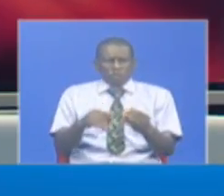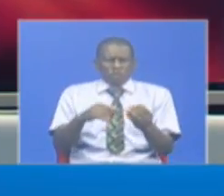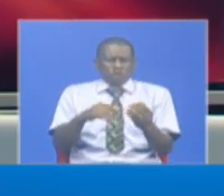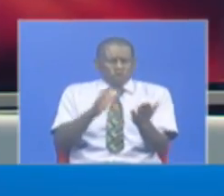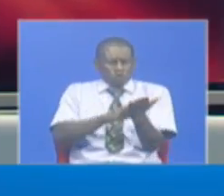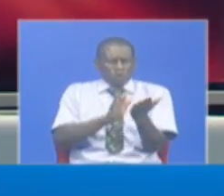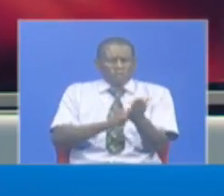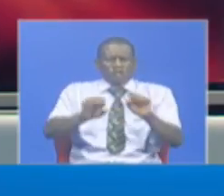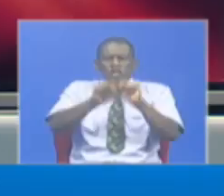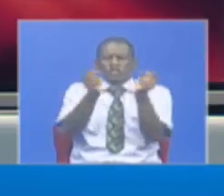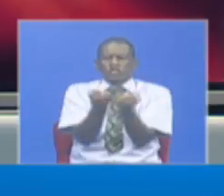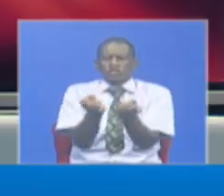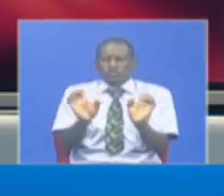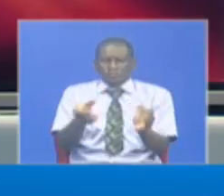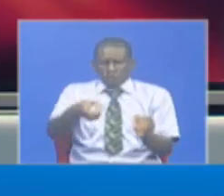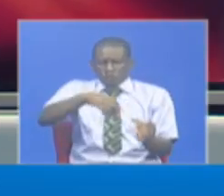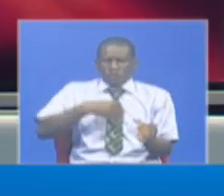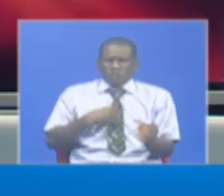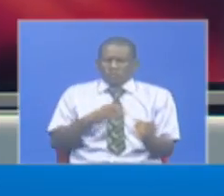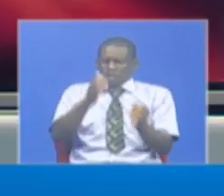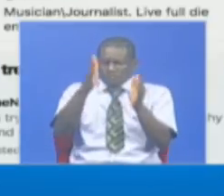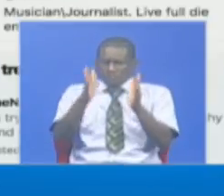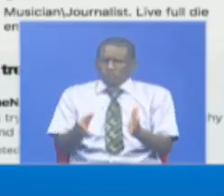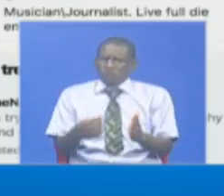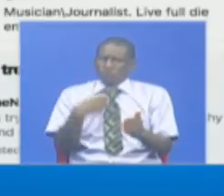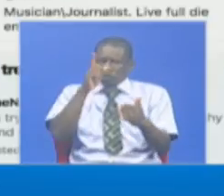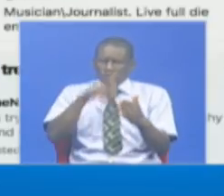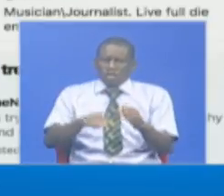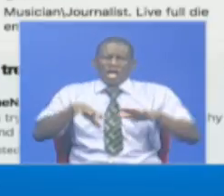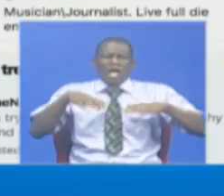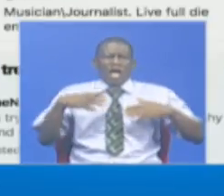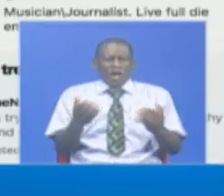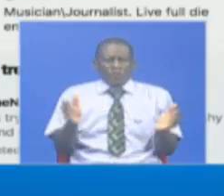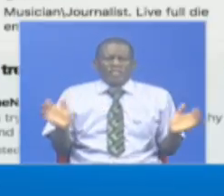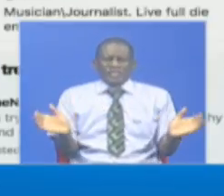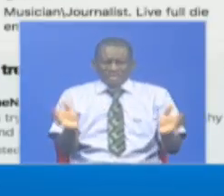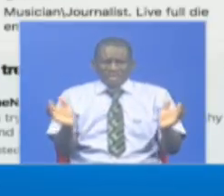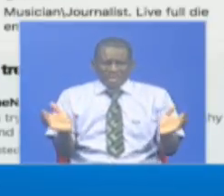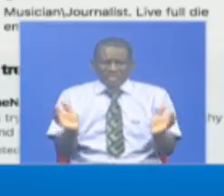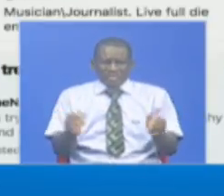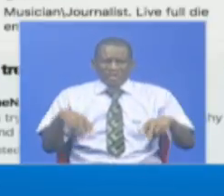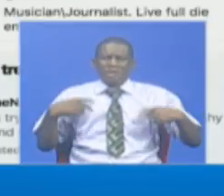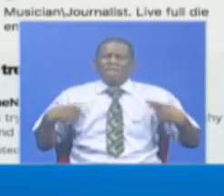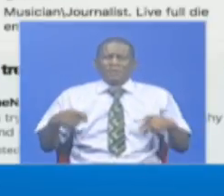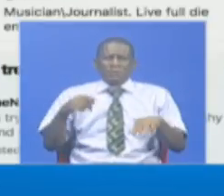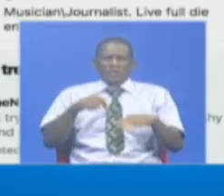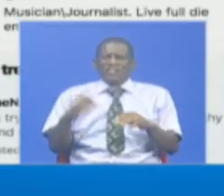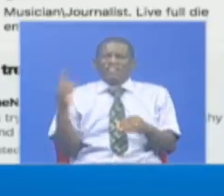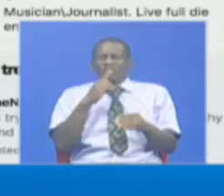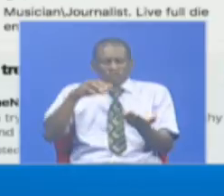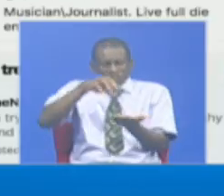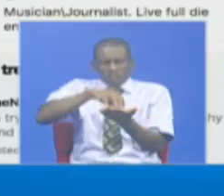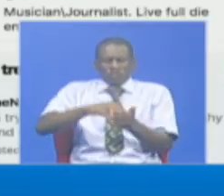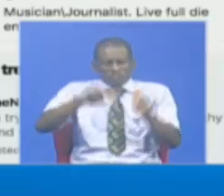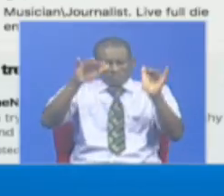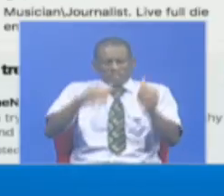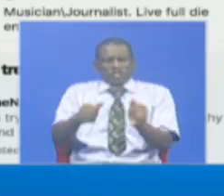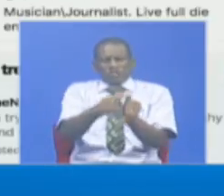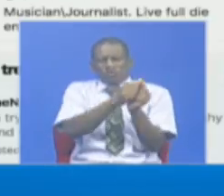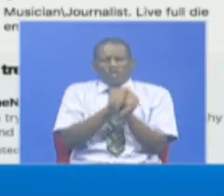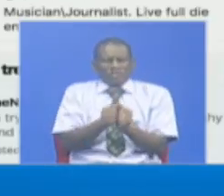we have Antoinette Mide, who's saying, how is encouraging people in violent situations stay together a